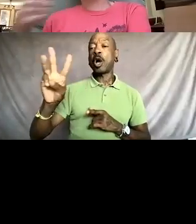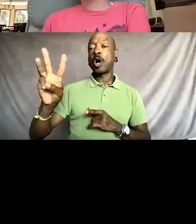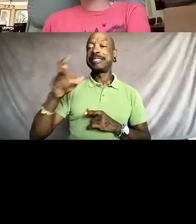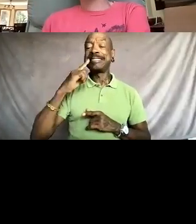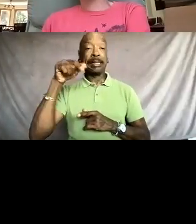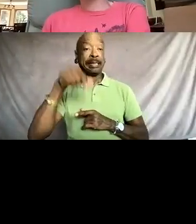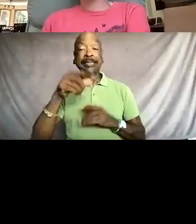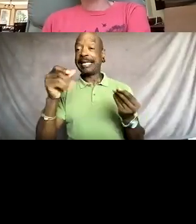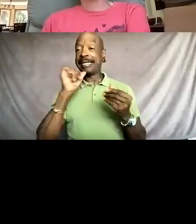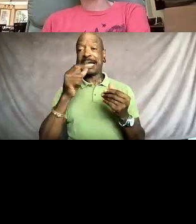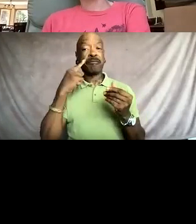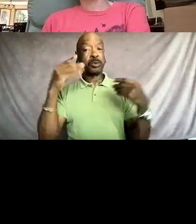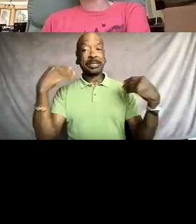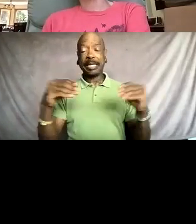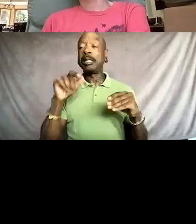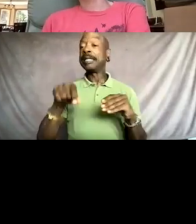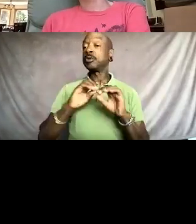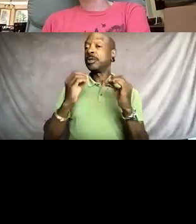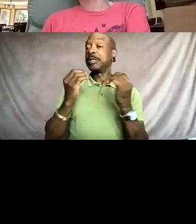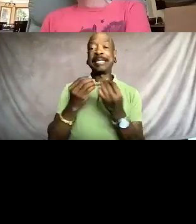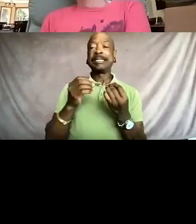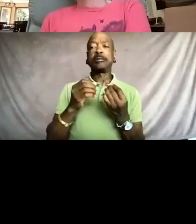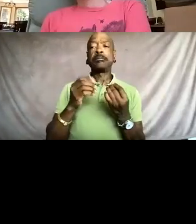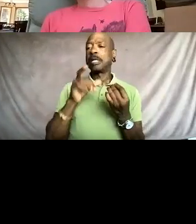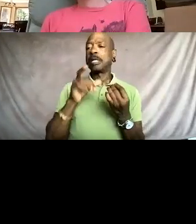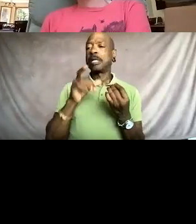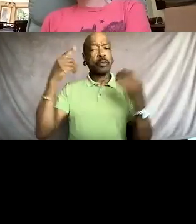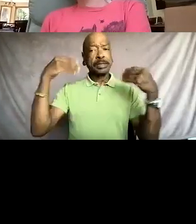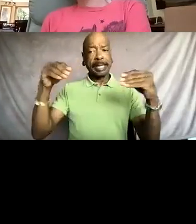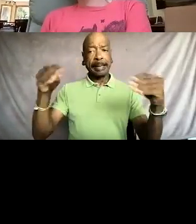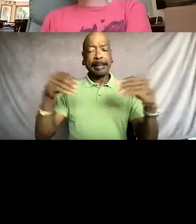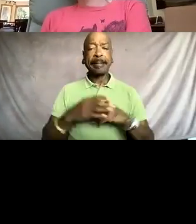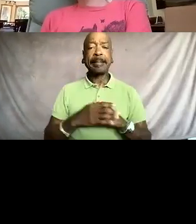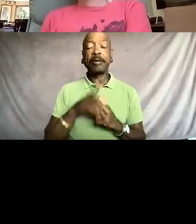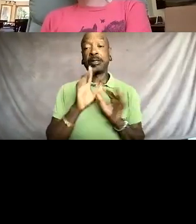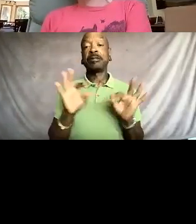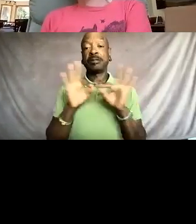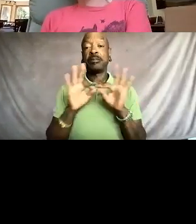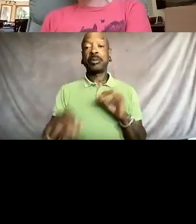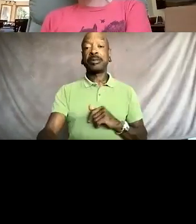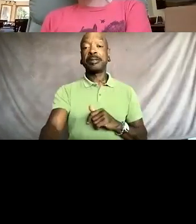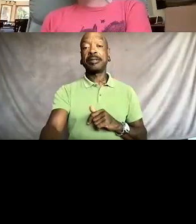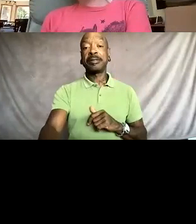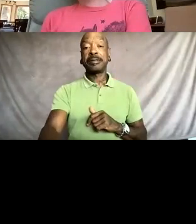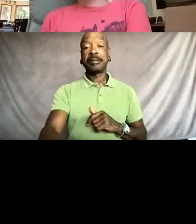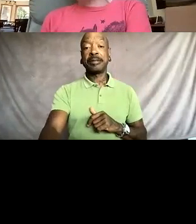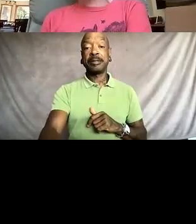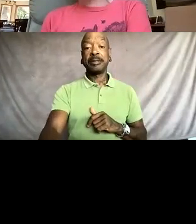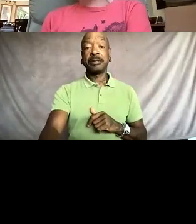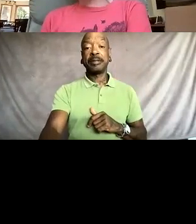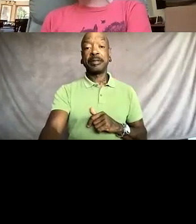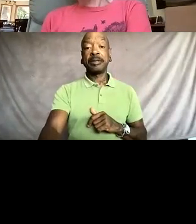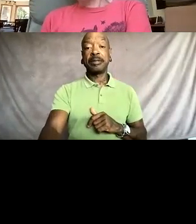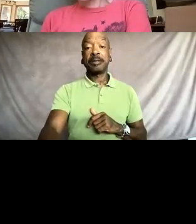sale, this organization is not for sale. And it's important. And I like to use the example that almost every country bans